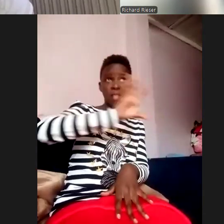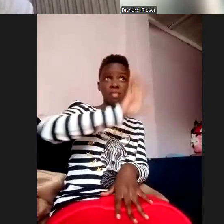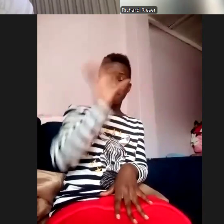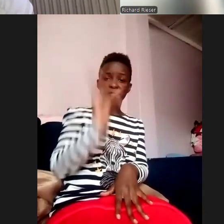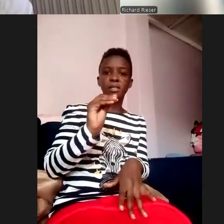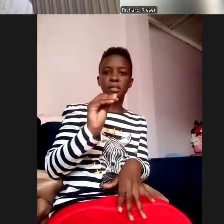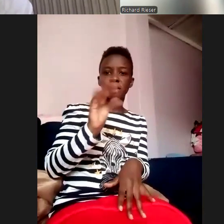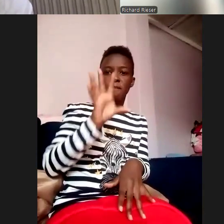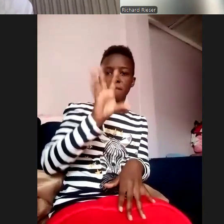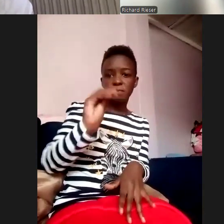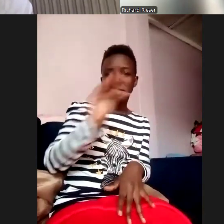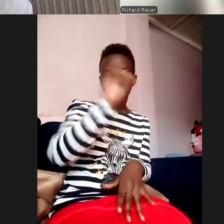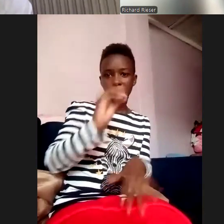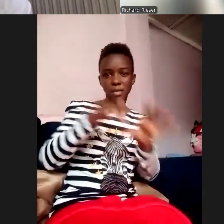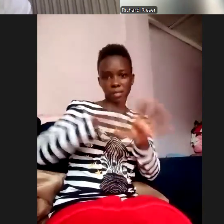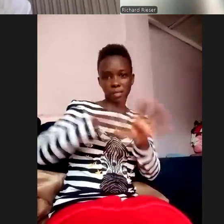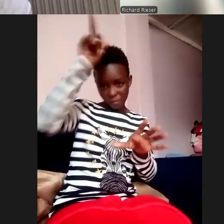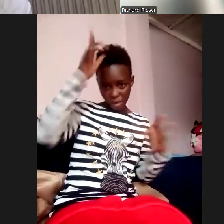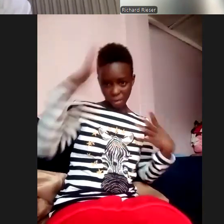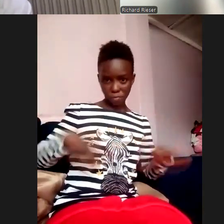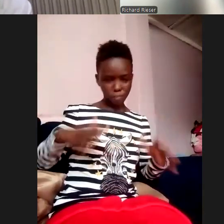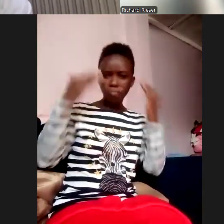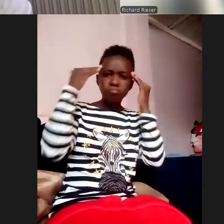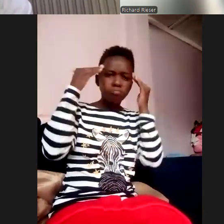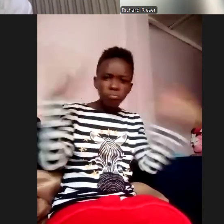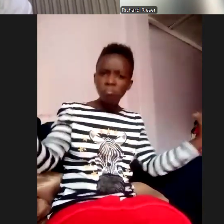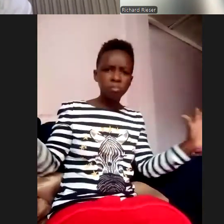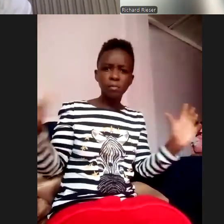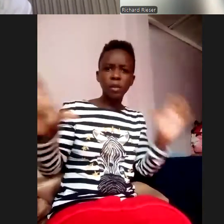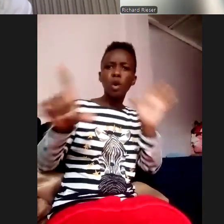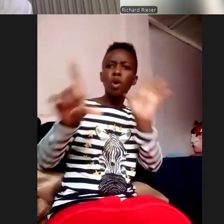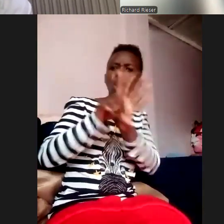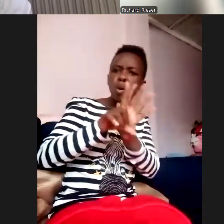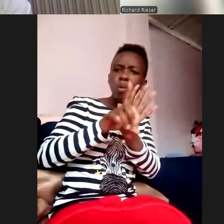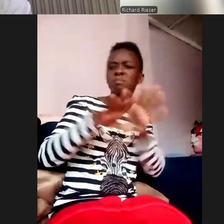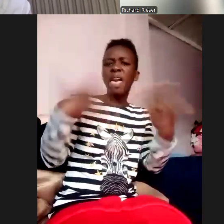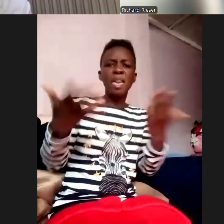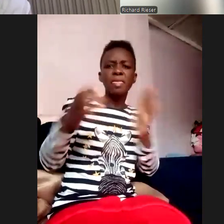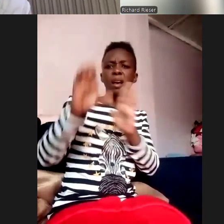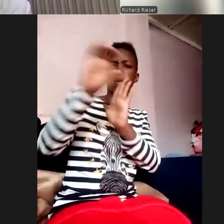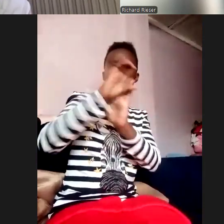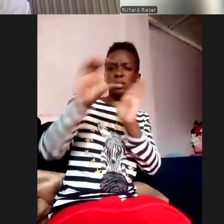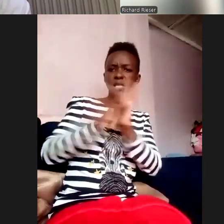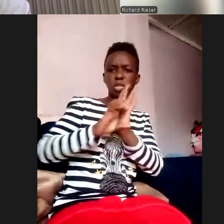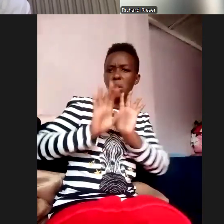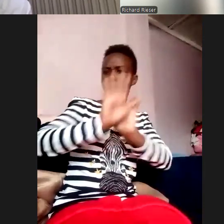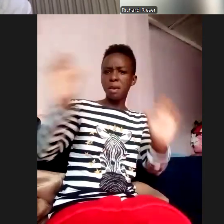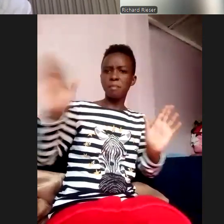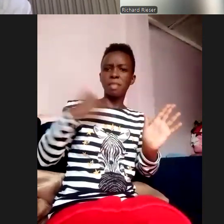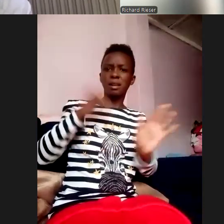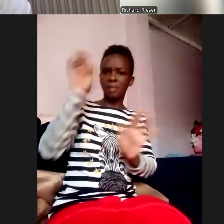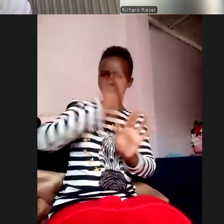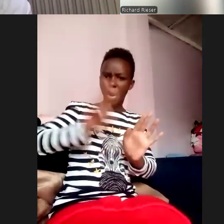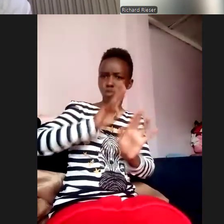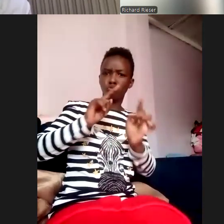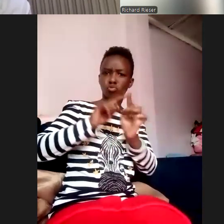we need to actually even start creating awareness from the countryside of people who are not even aware about their rights. They